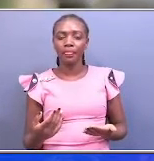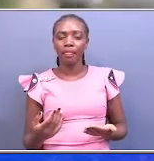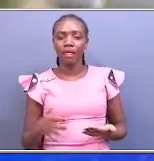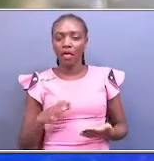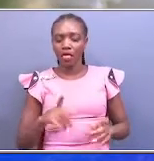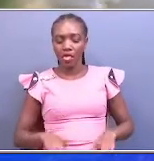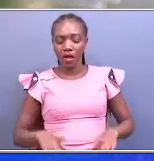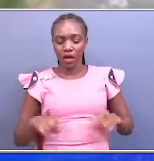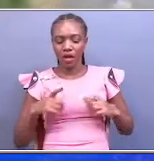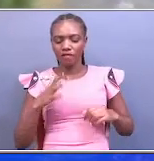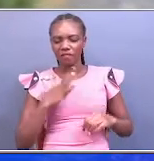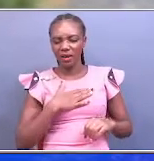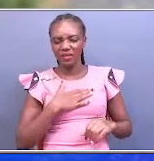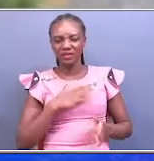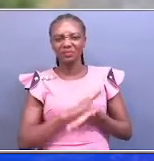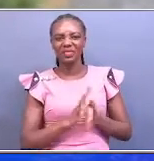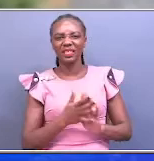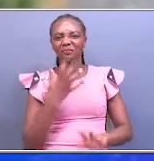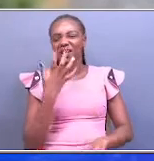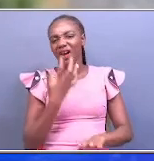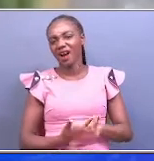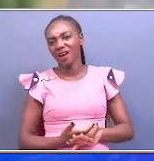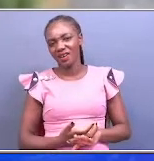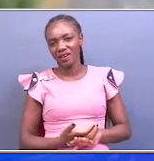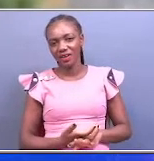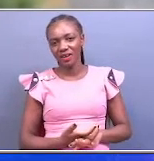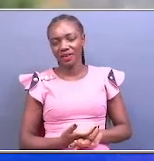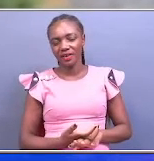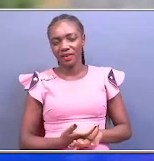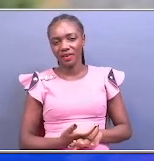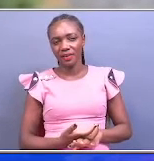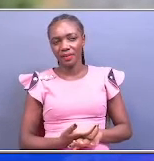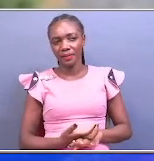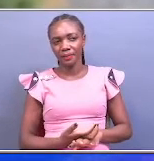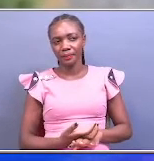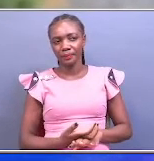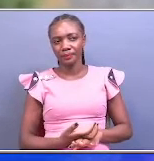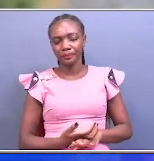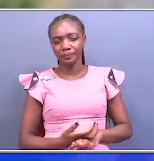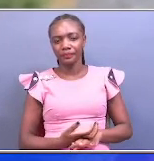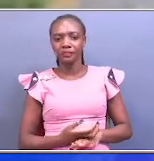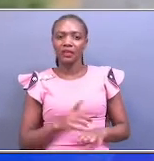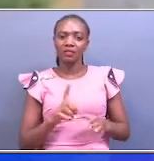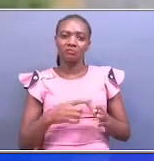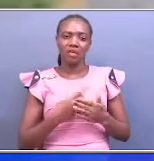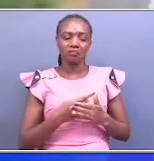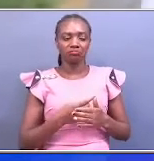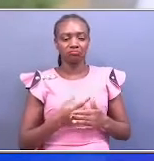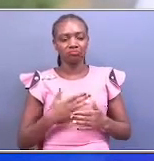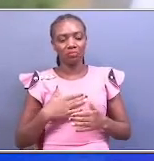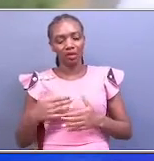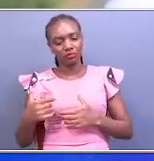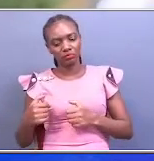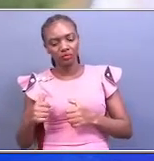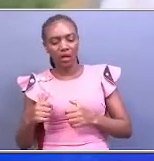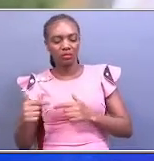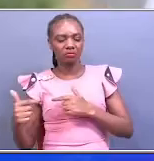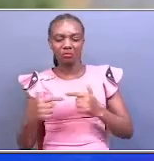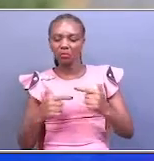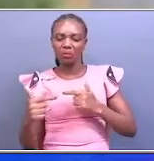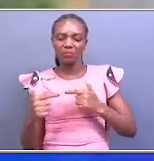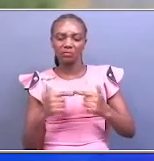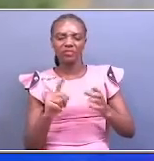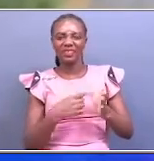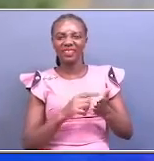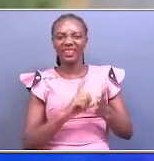mashango yakaanza kuwa magumu. Aliyenipatika mimba kwanza akanikataa. Pili tukakorofishana na baba